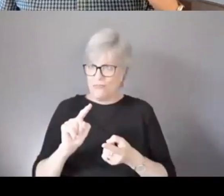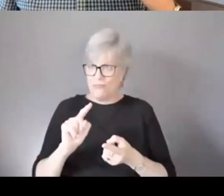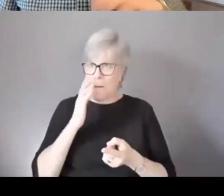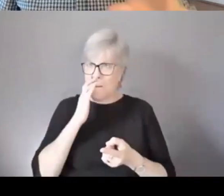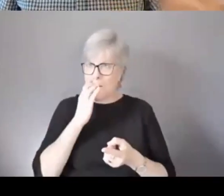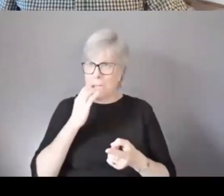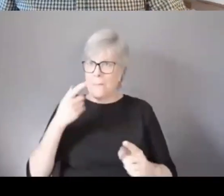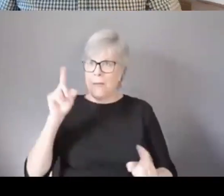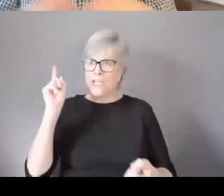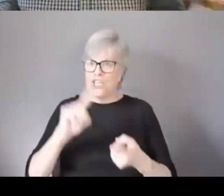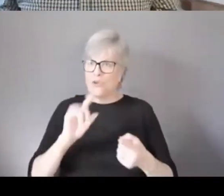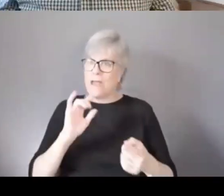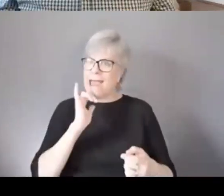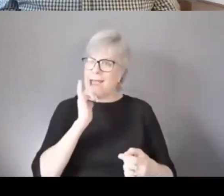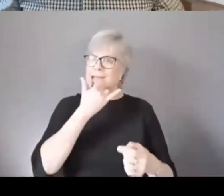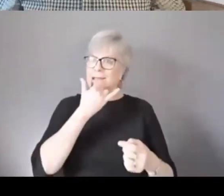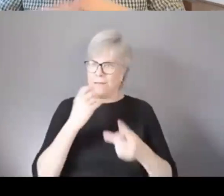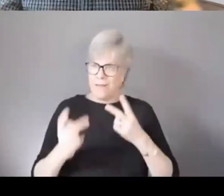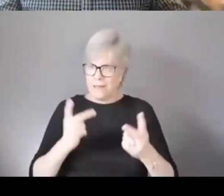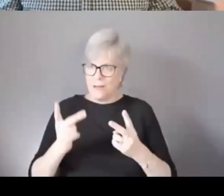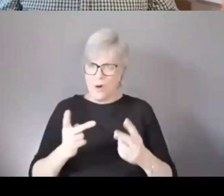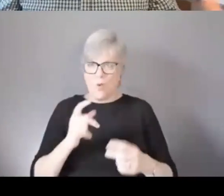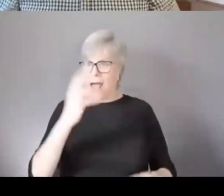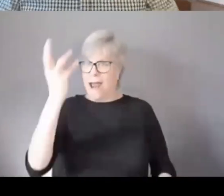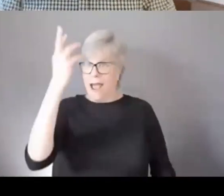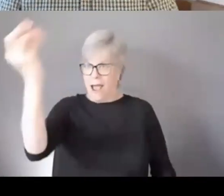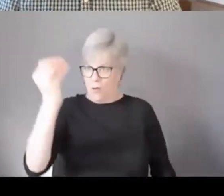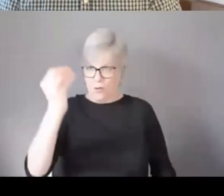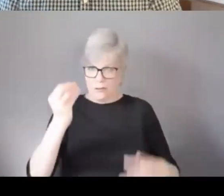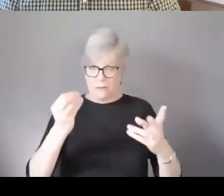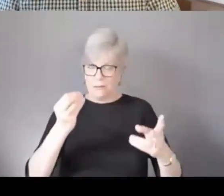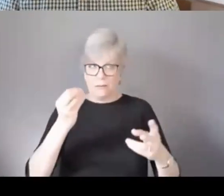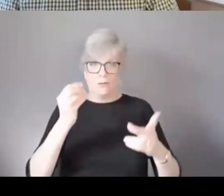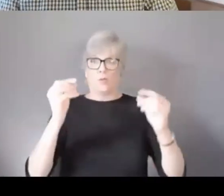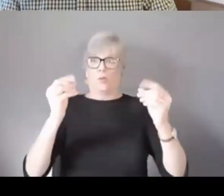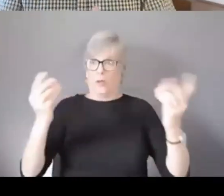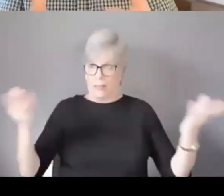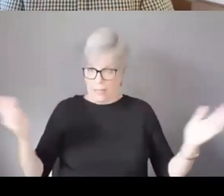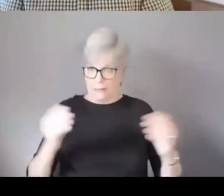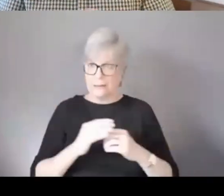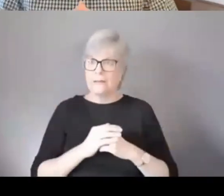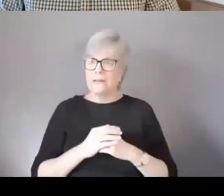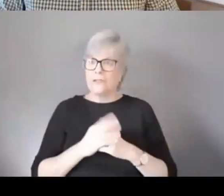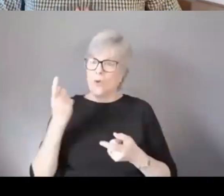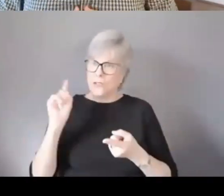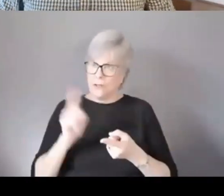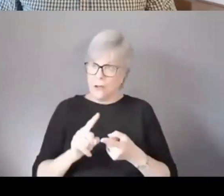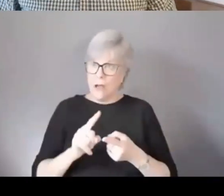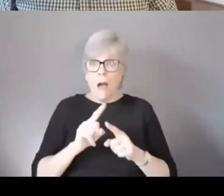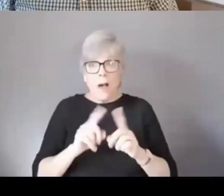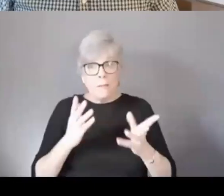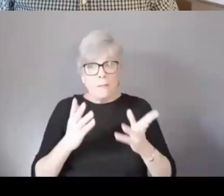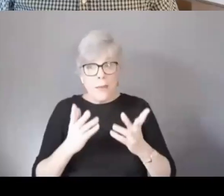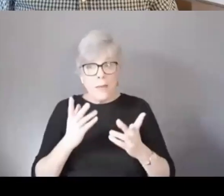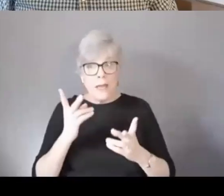of accidental visits, right? We're not out doing things, we're not out and about. So there is that decrease, but it could be because parents are more